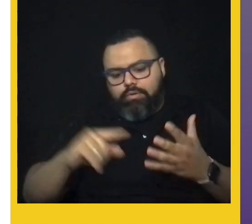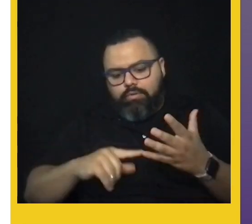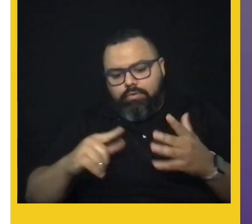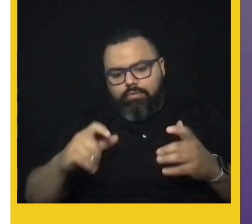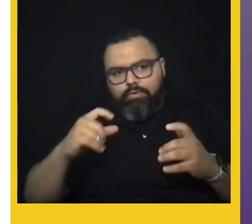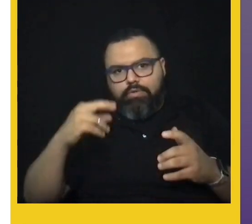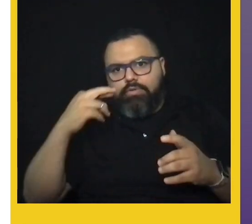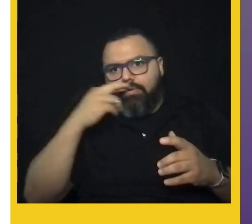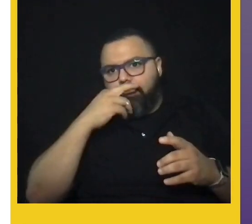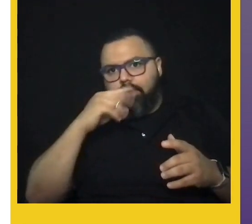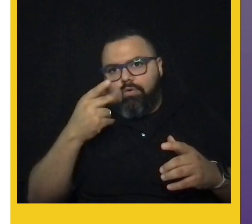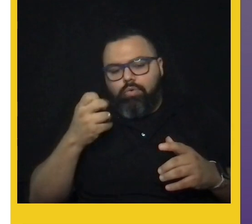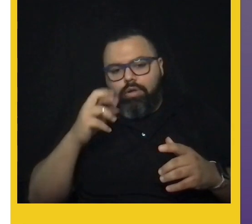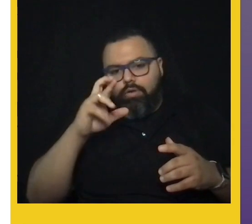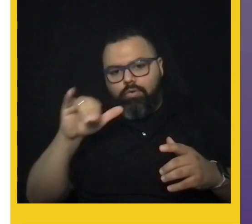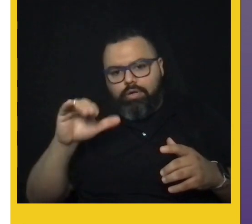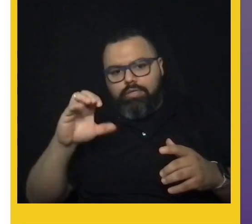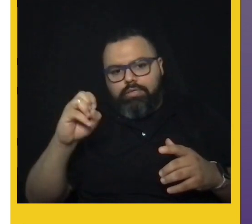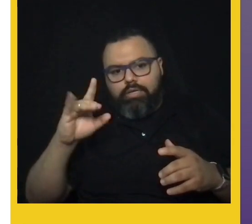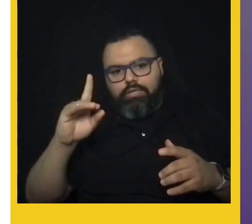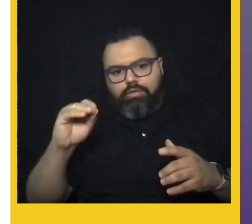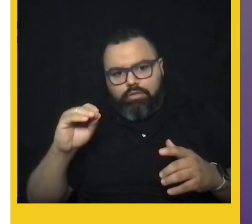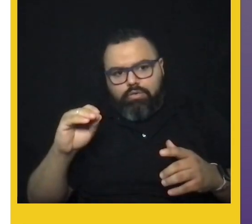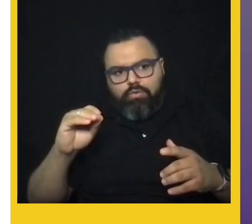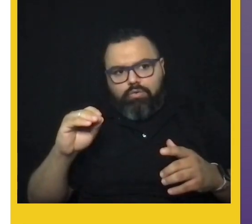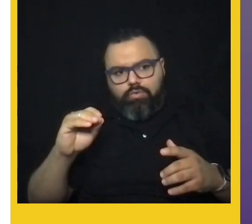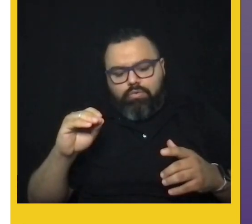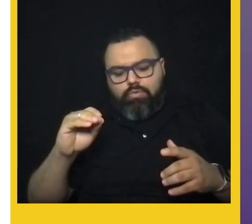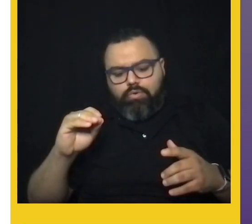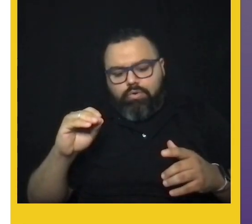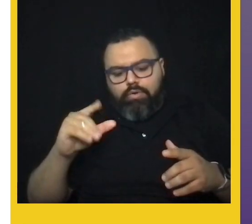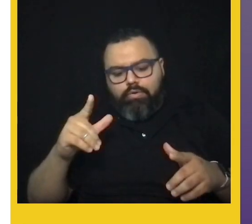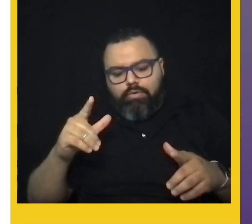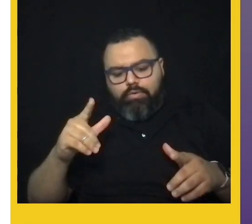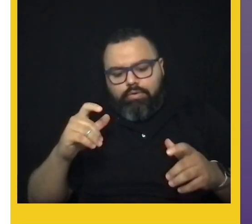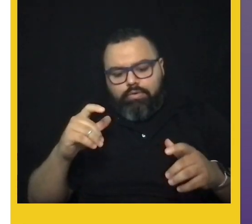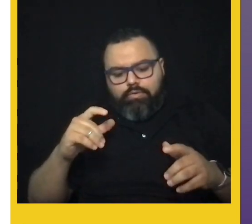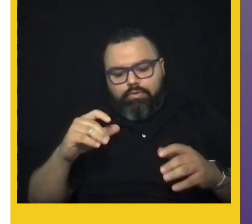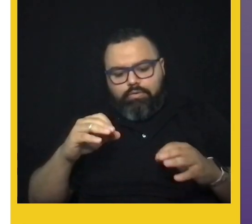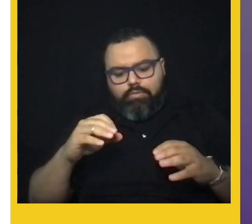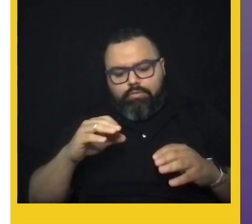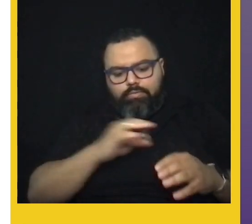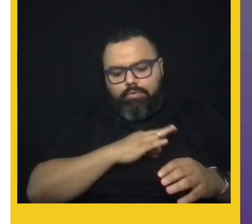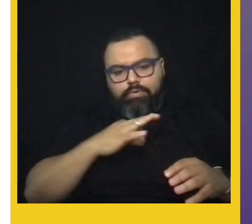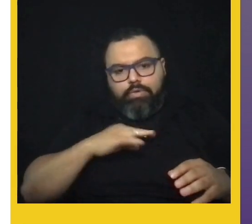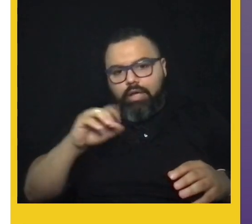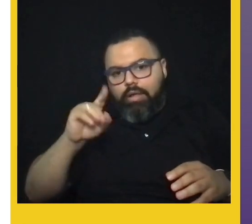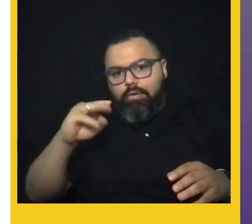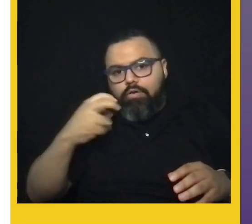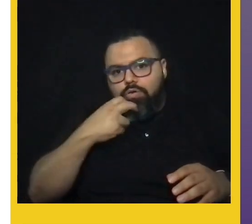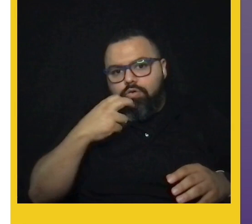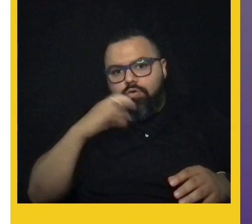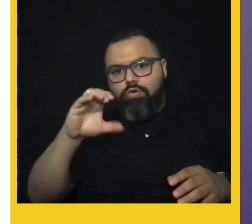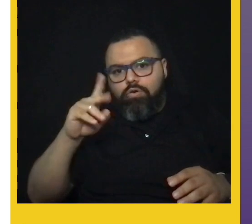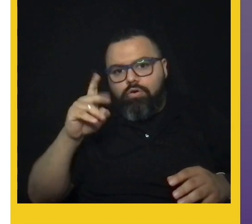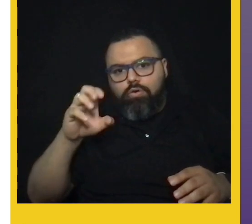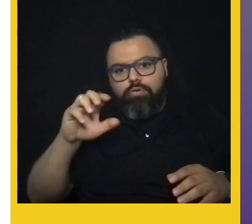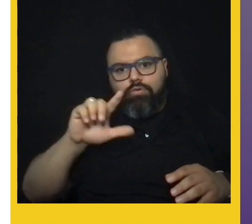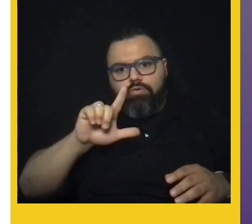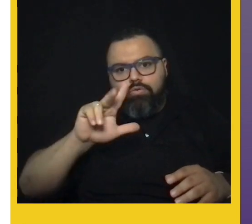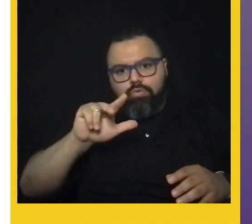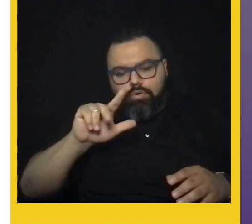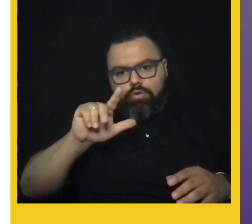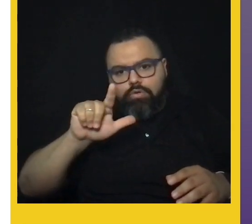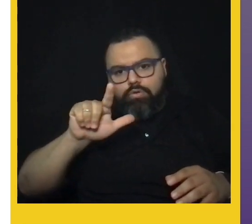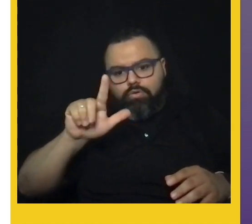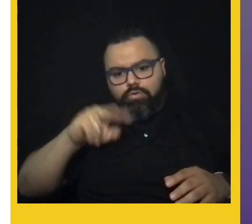Estaco, Fastest Freshman, Gregory Salcido and Aneli Hernandez, Fastest Faculty Admin, Coach Kirtle